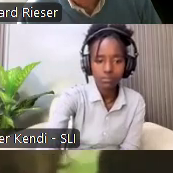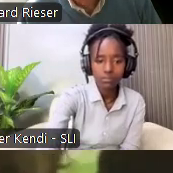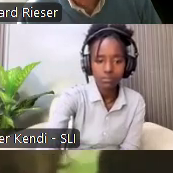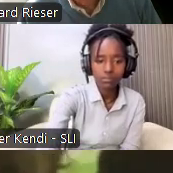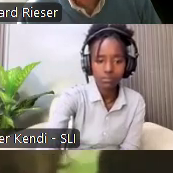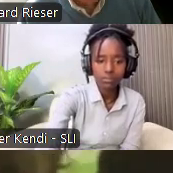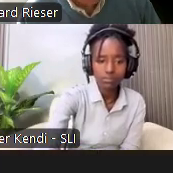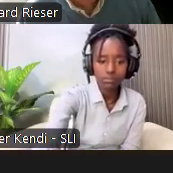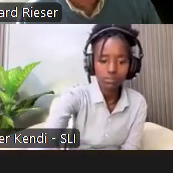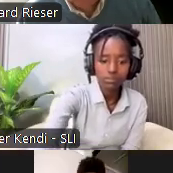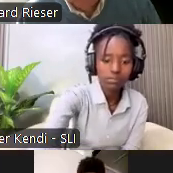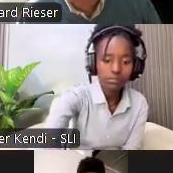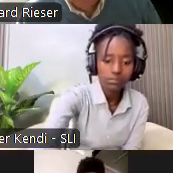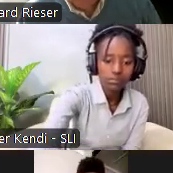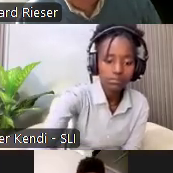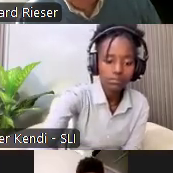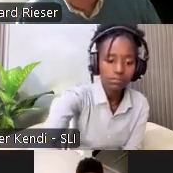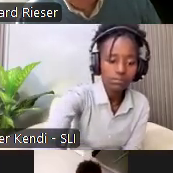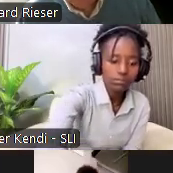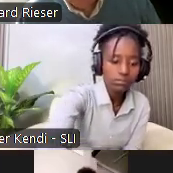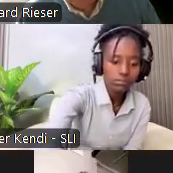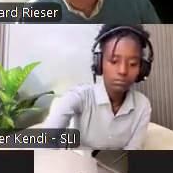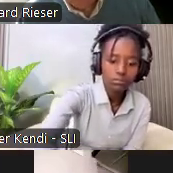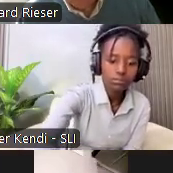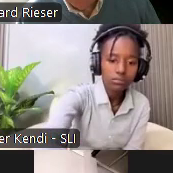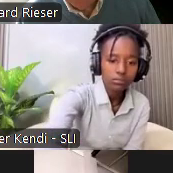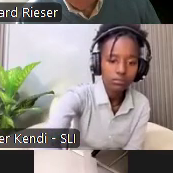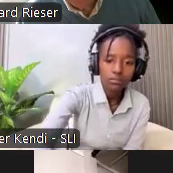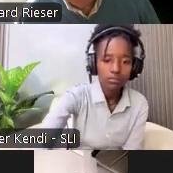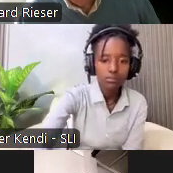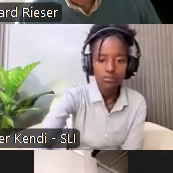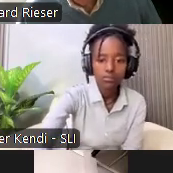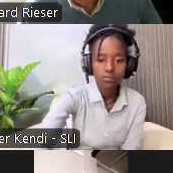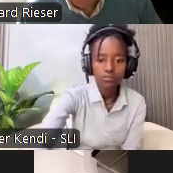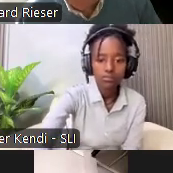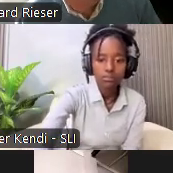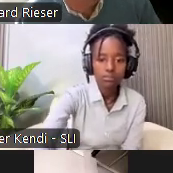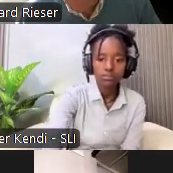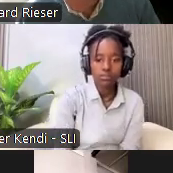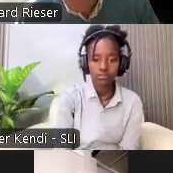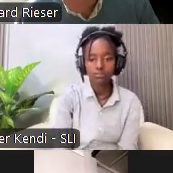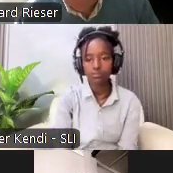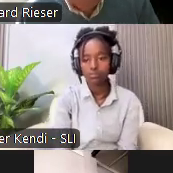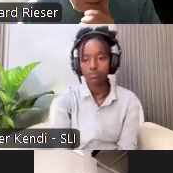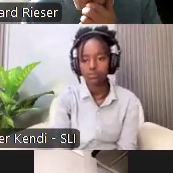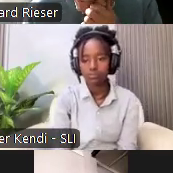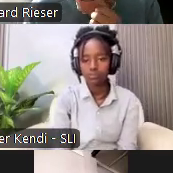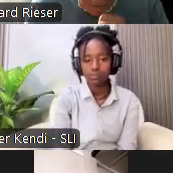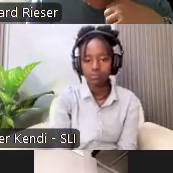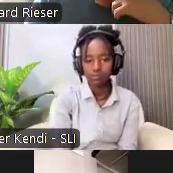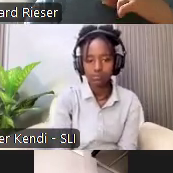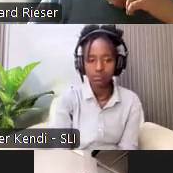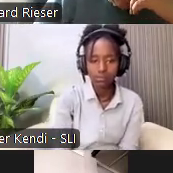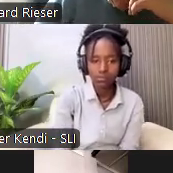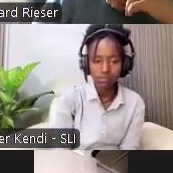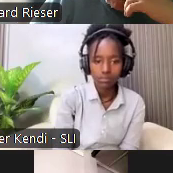like inaccessible buildings or attitudinal barriers like discrimination, they are real obstacles